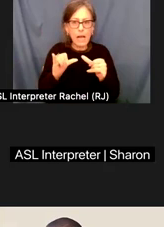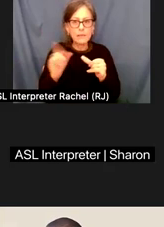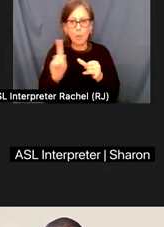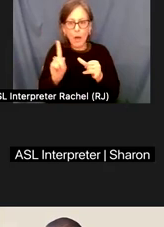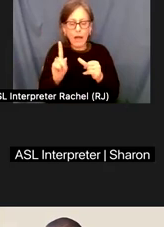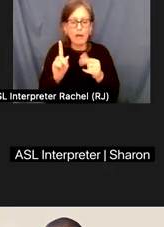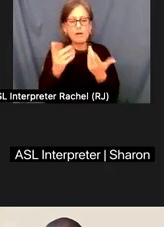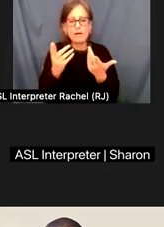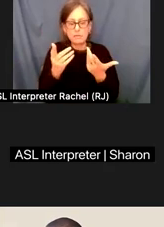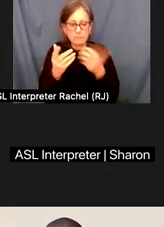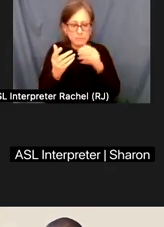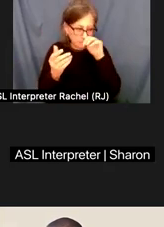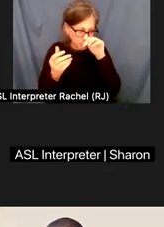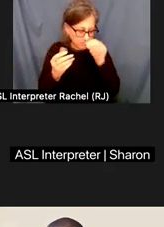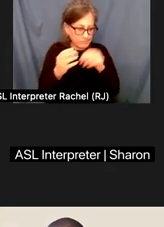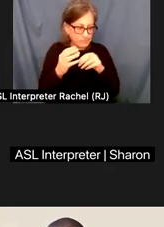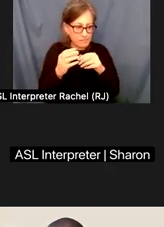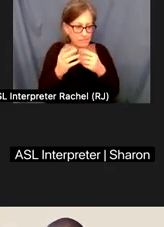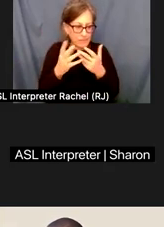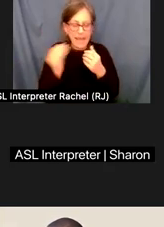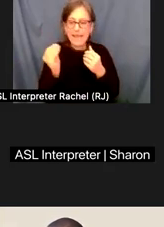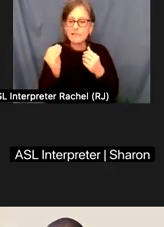and also